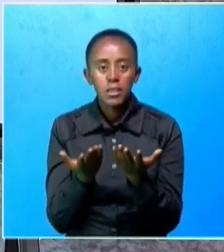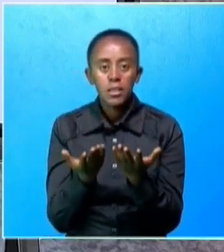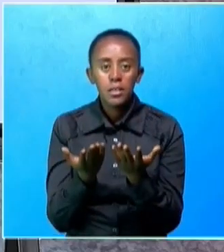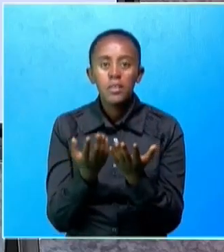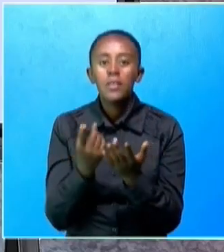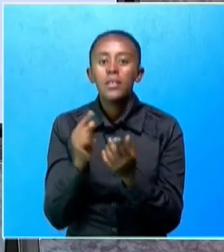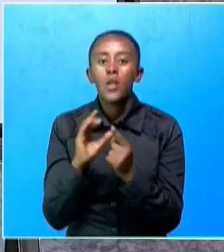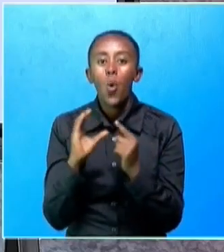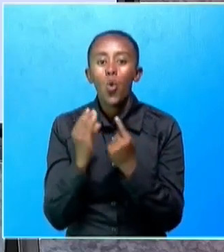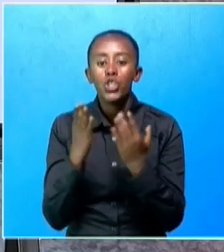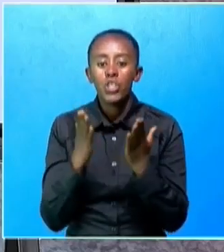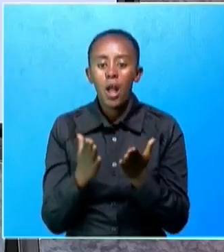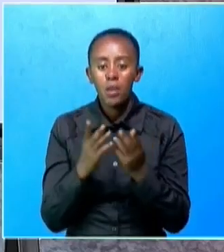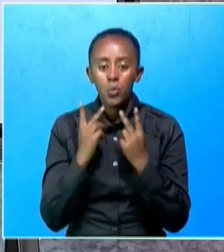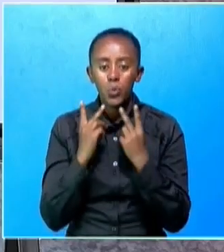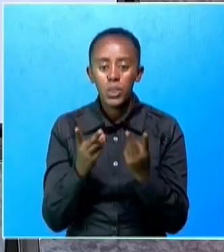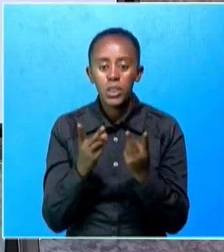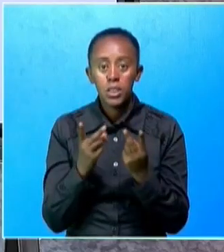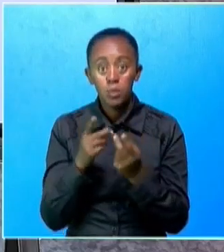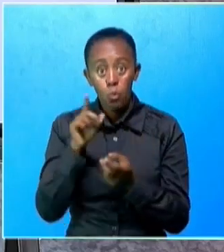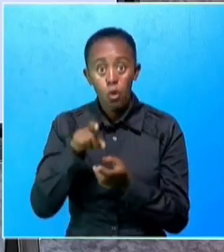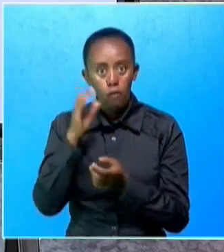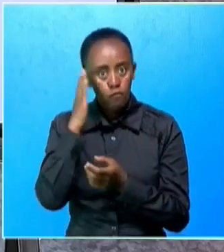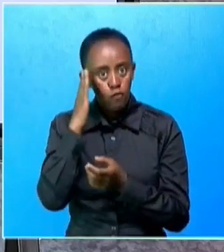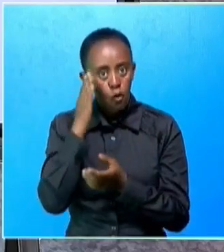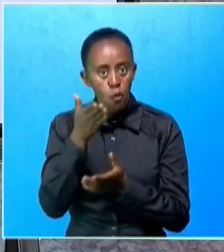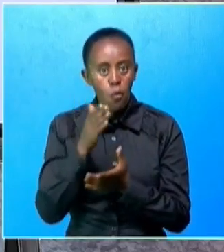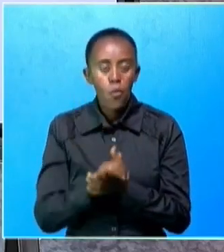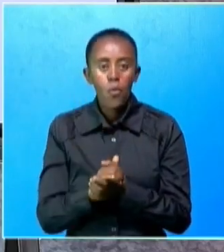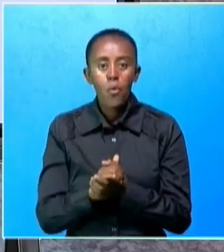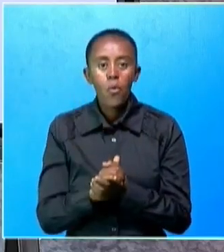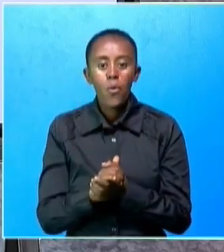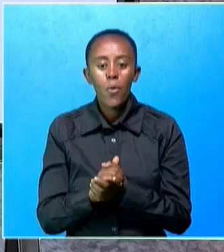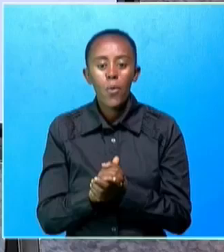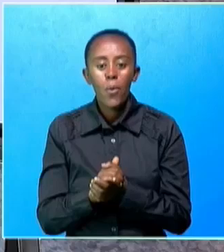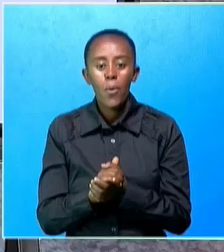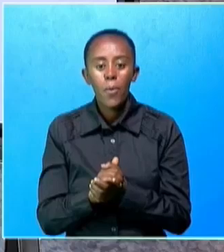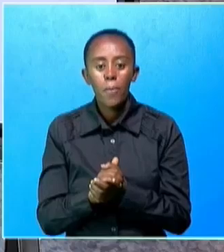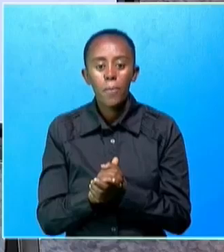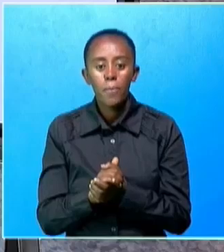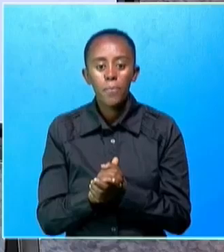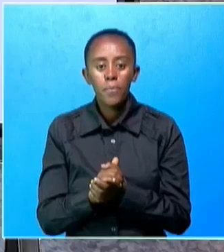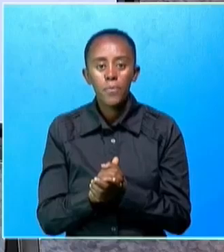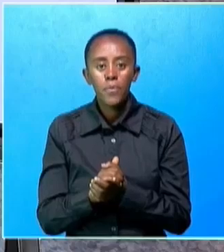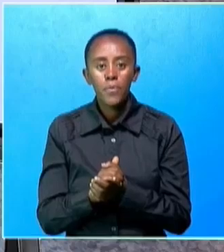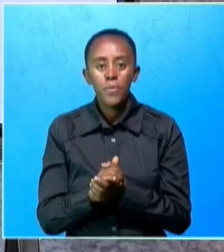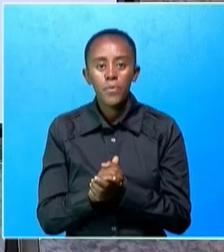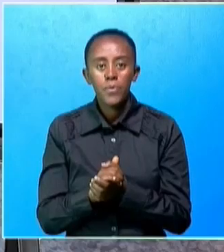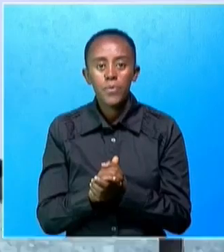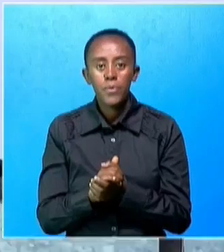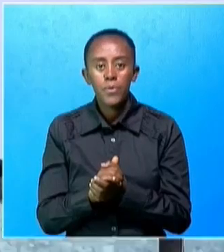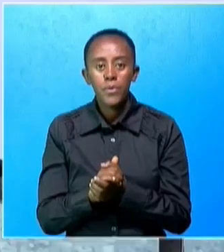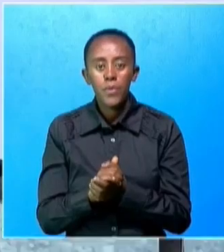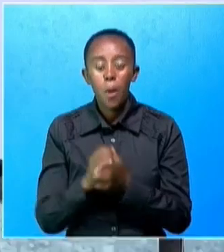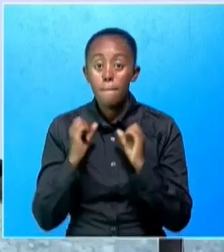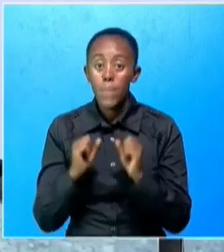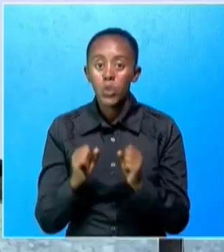the conditionals that you have to know. Real and what? The other one is possible